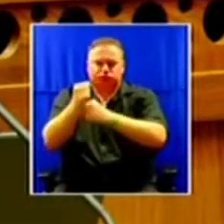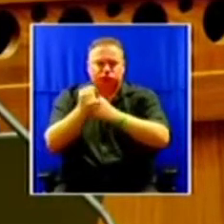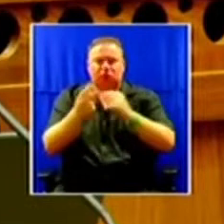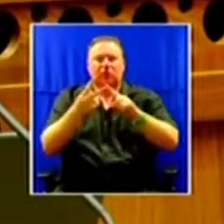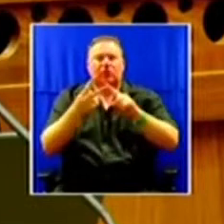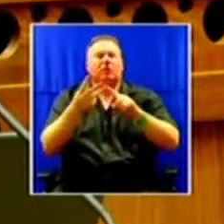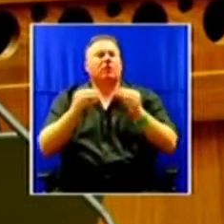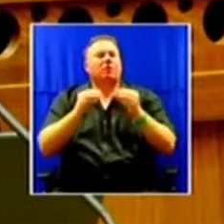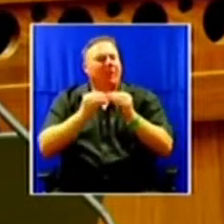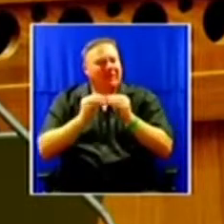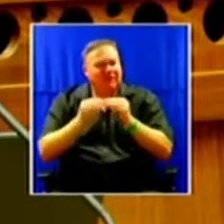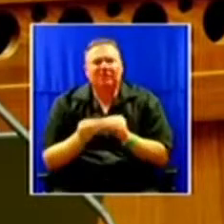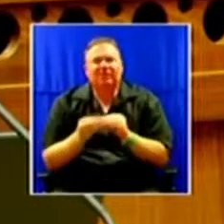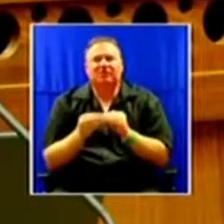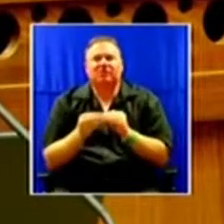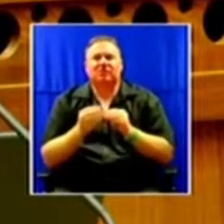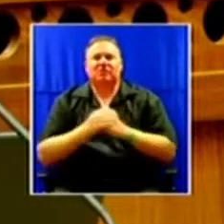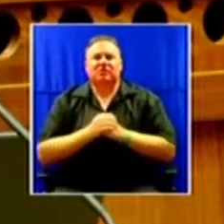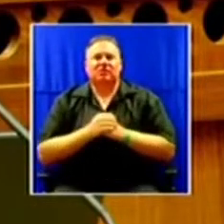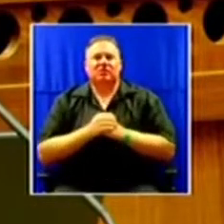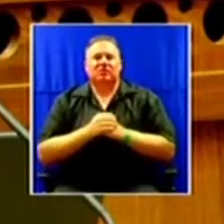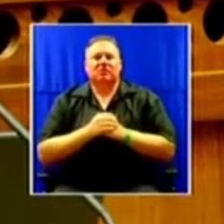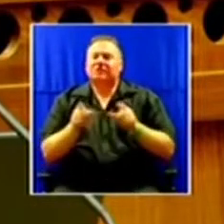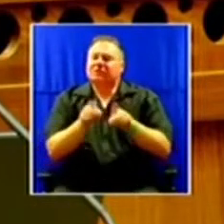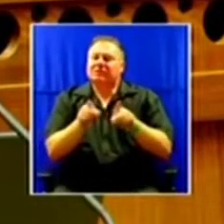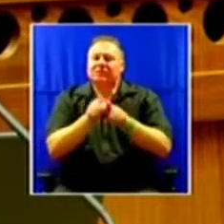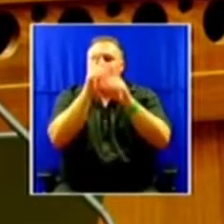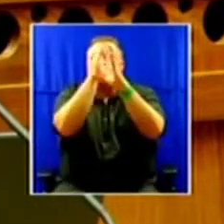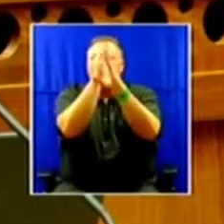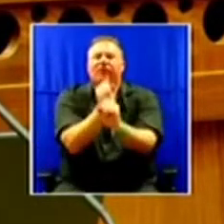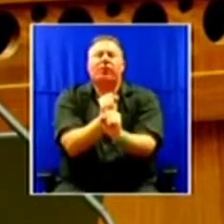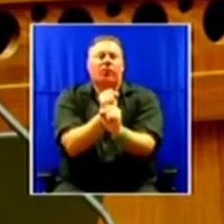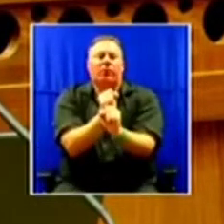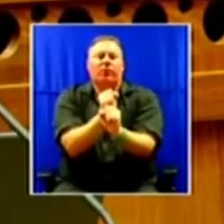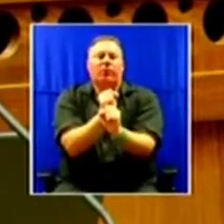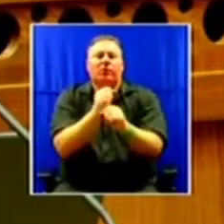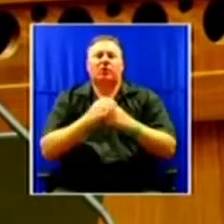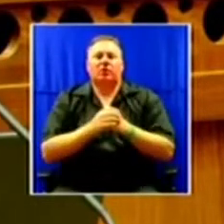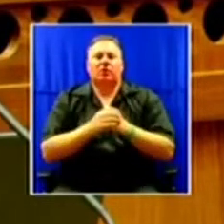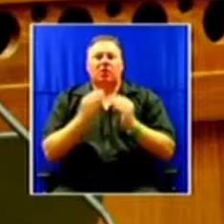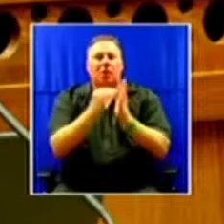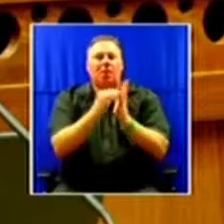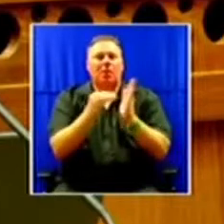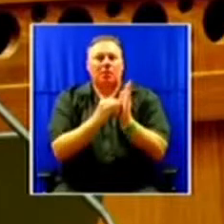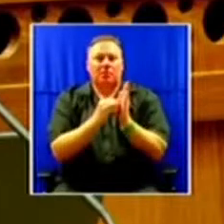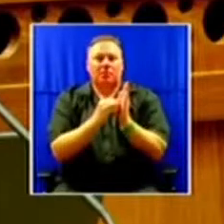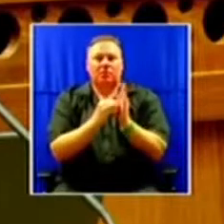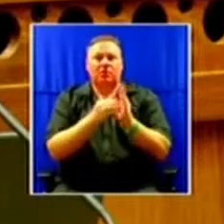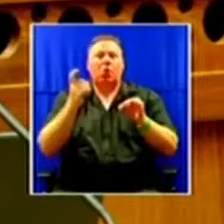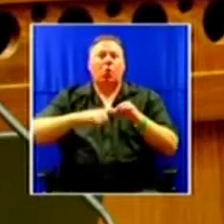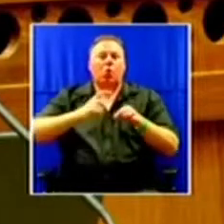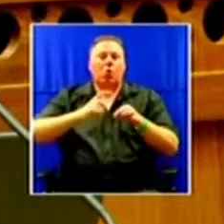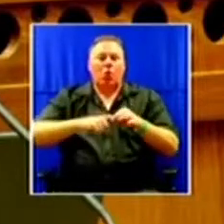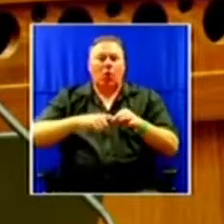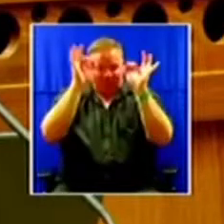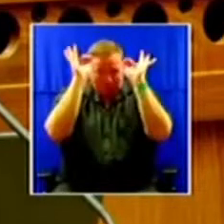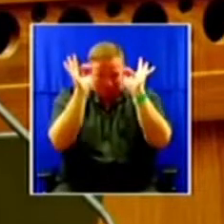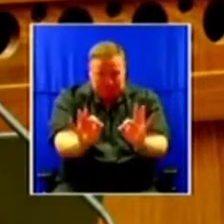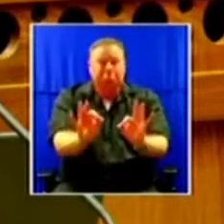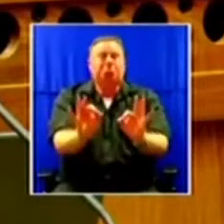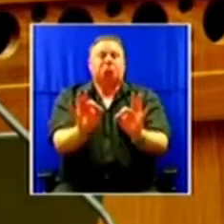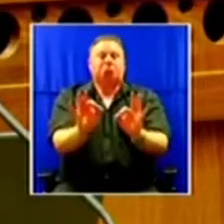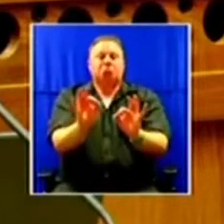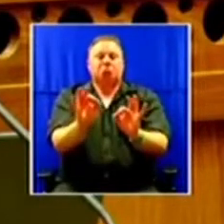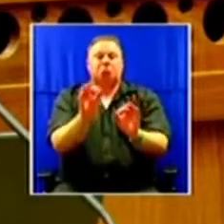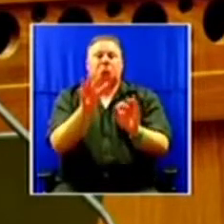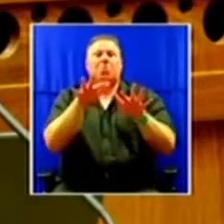maintenance. We are also focusing on the appointment of properly qualified officials